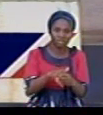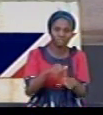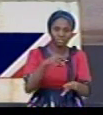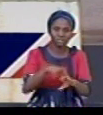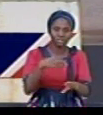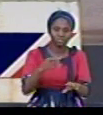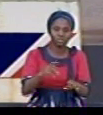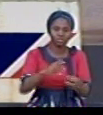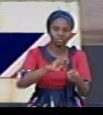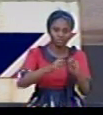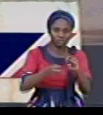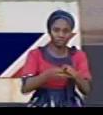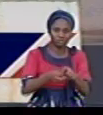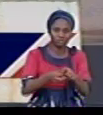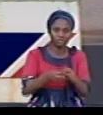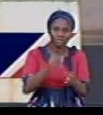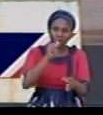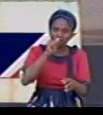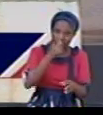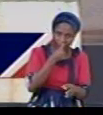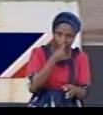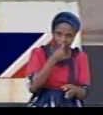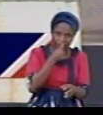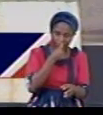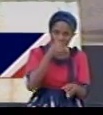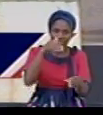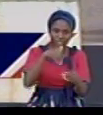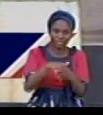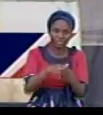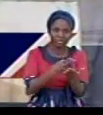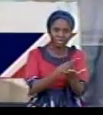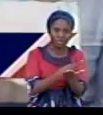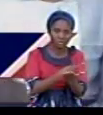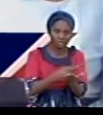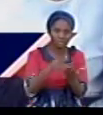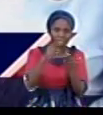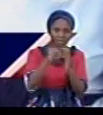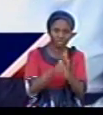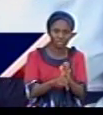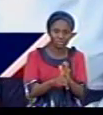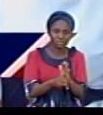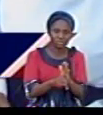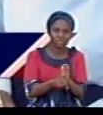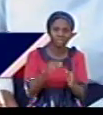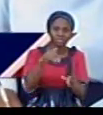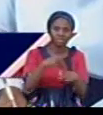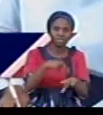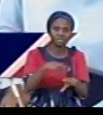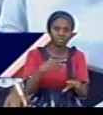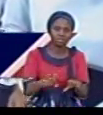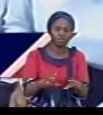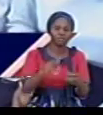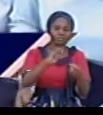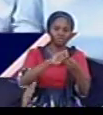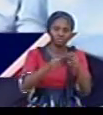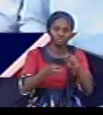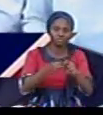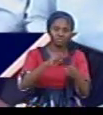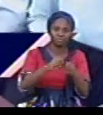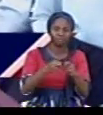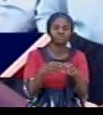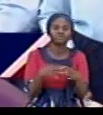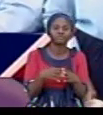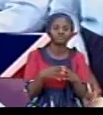Perseverance in righteousness in spite of adversity.